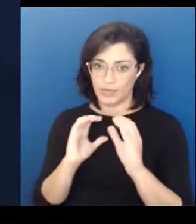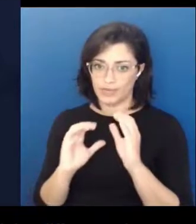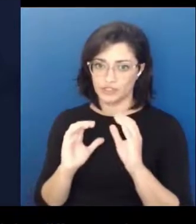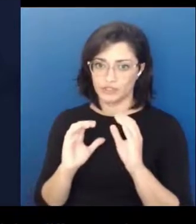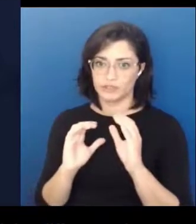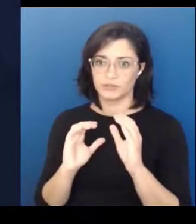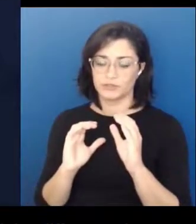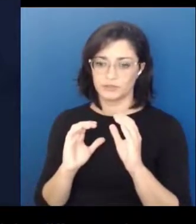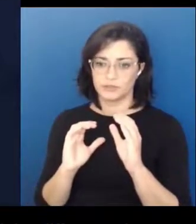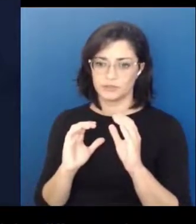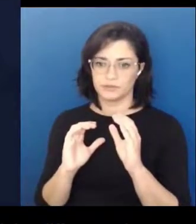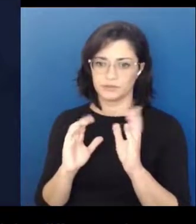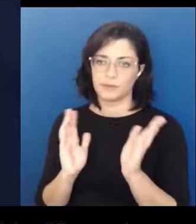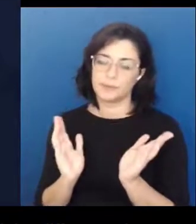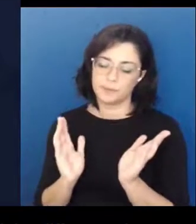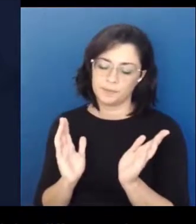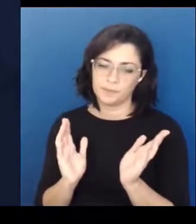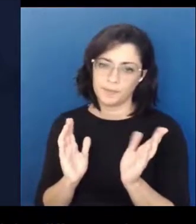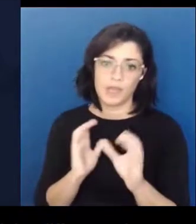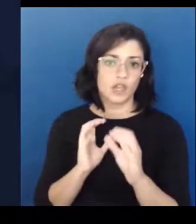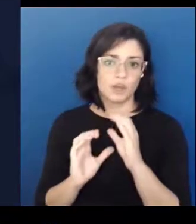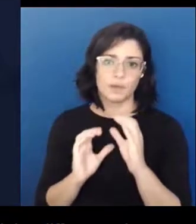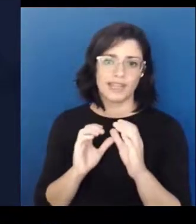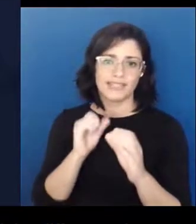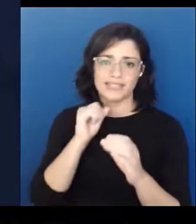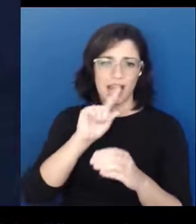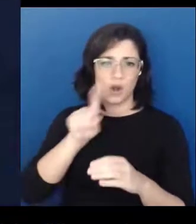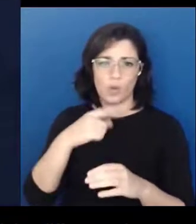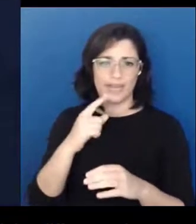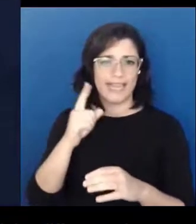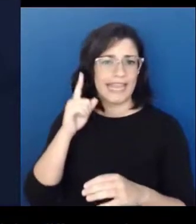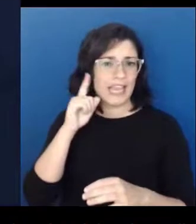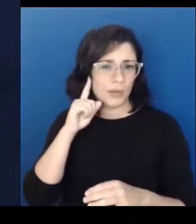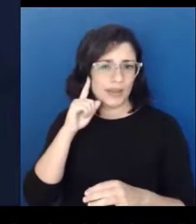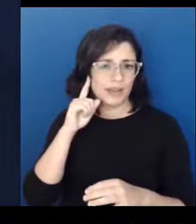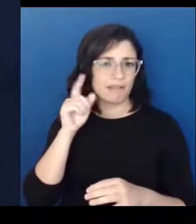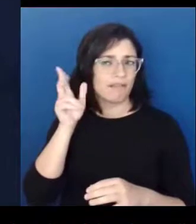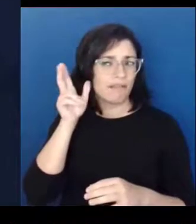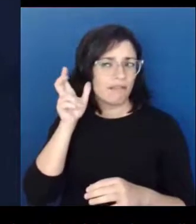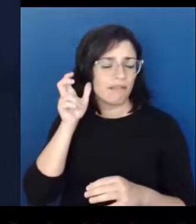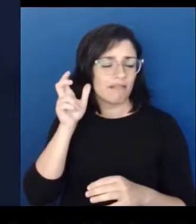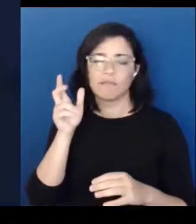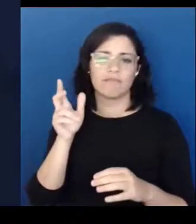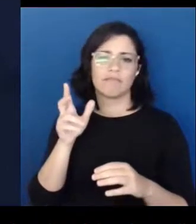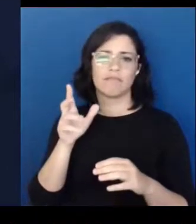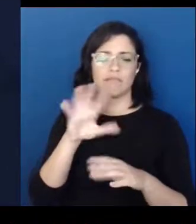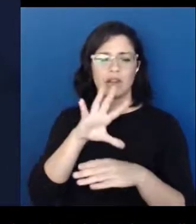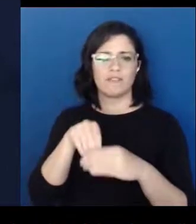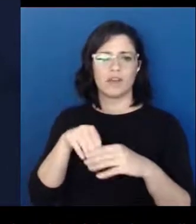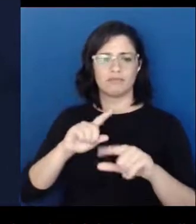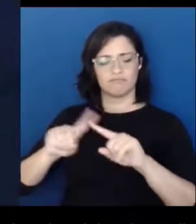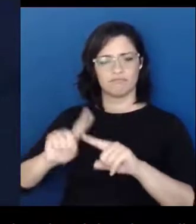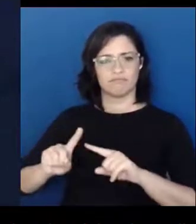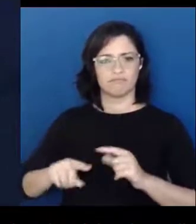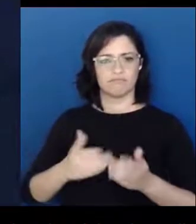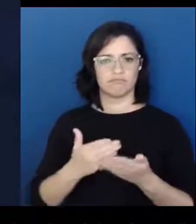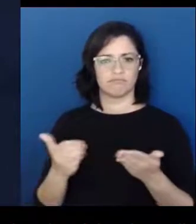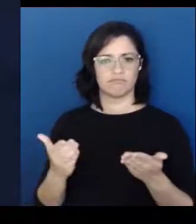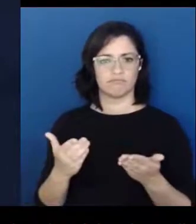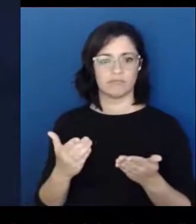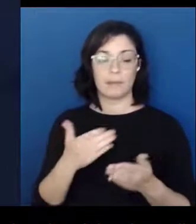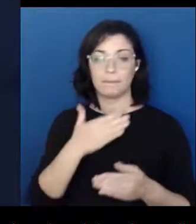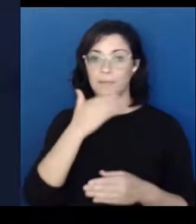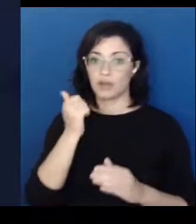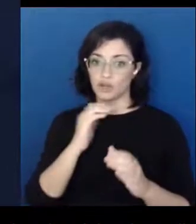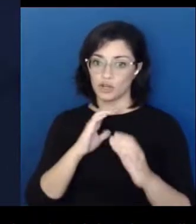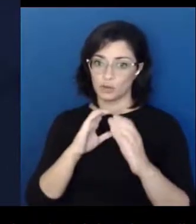just doesn't involve hearing. It involves all sorts of things. And better communication also involves, for me and people